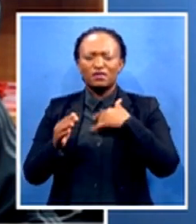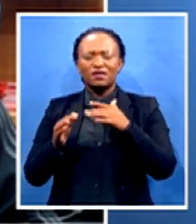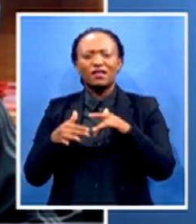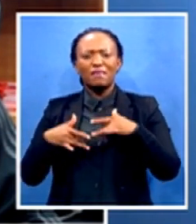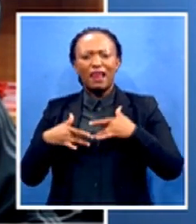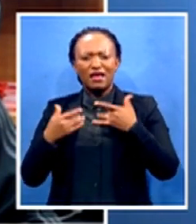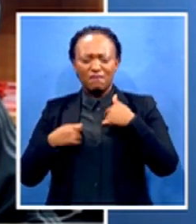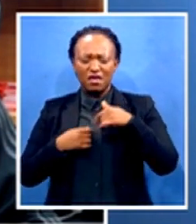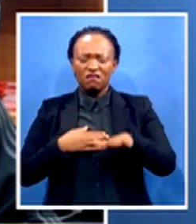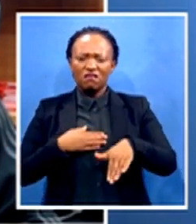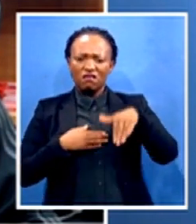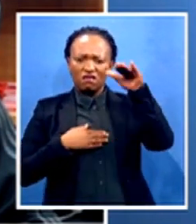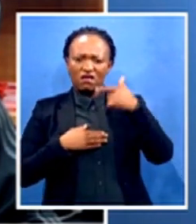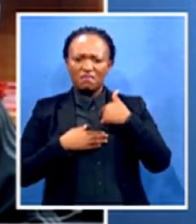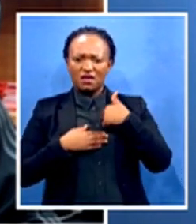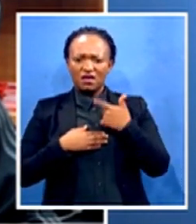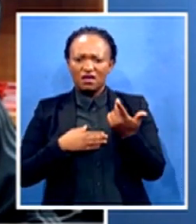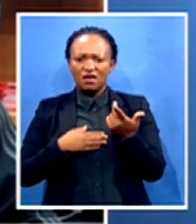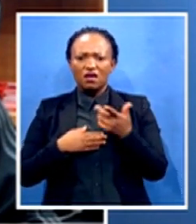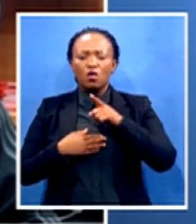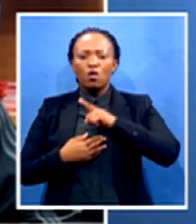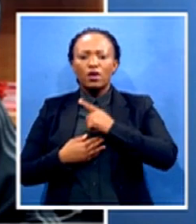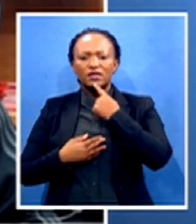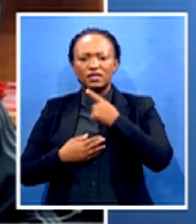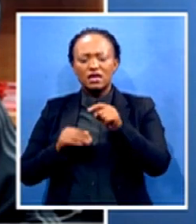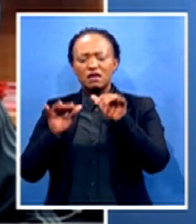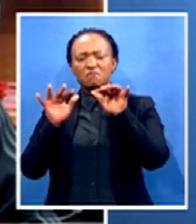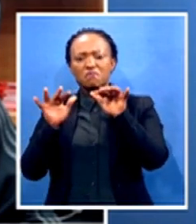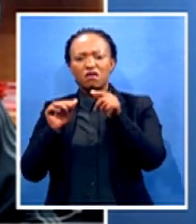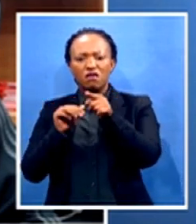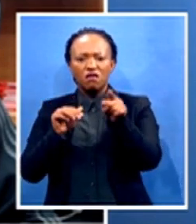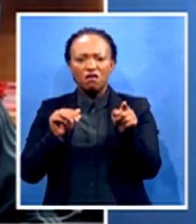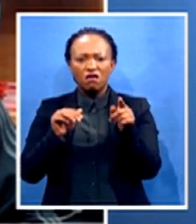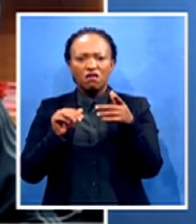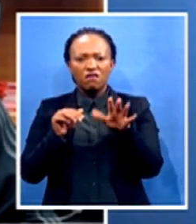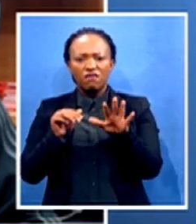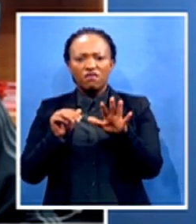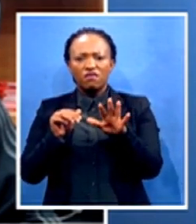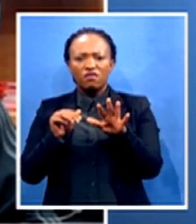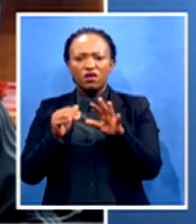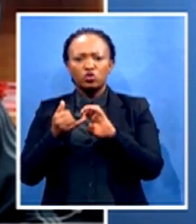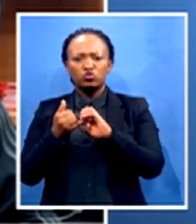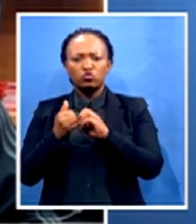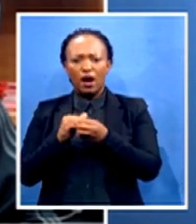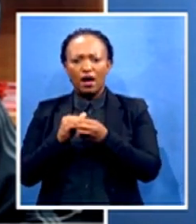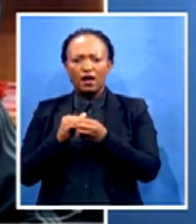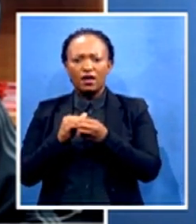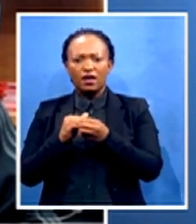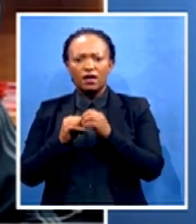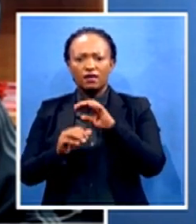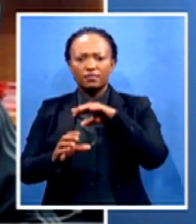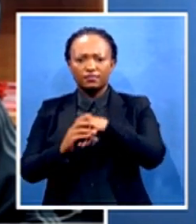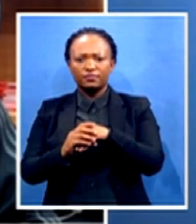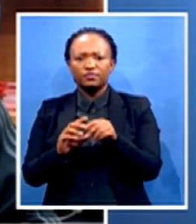we've got people that are able to copy and they try to imitate and make sure that they do the